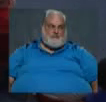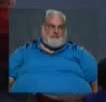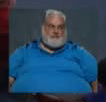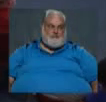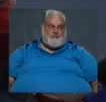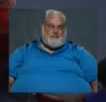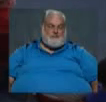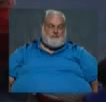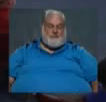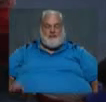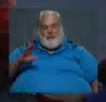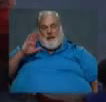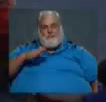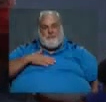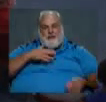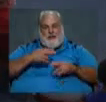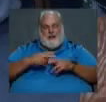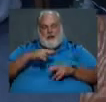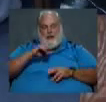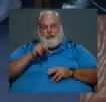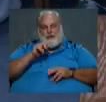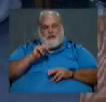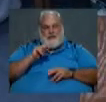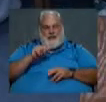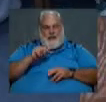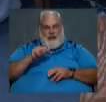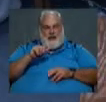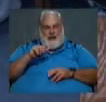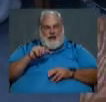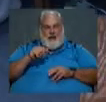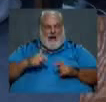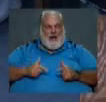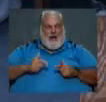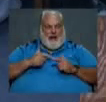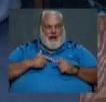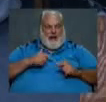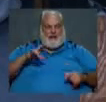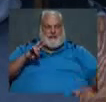Please state your name. My name is Gina Estrada. I live in